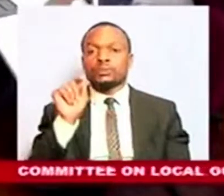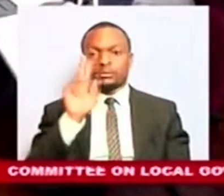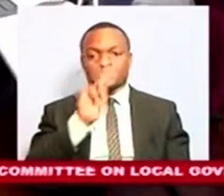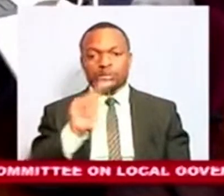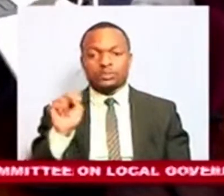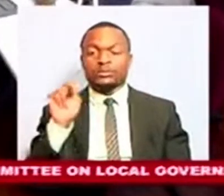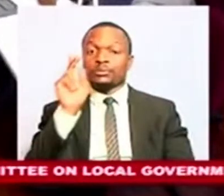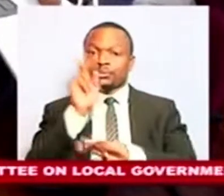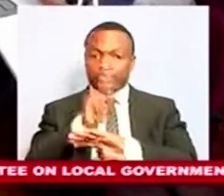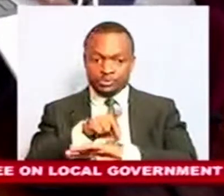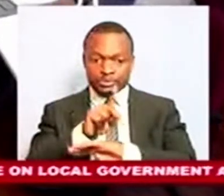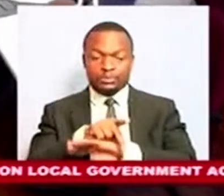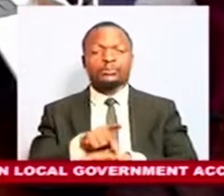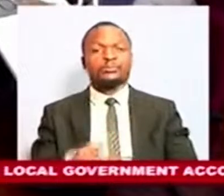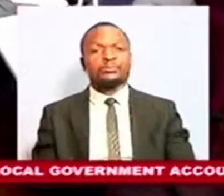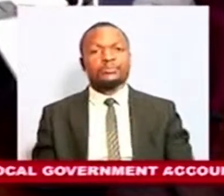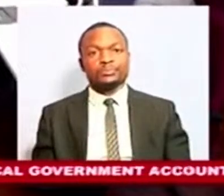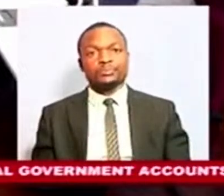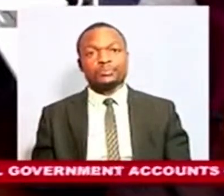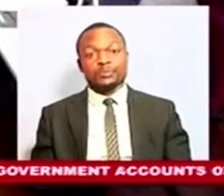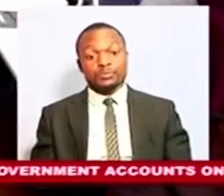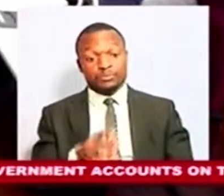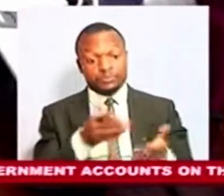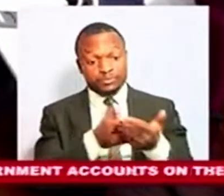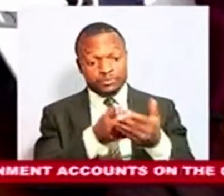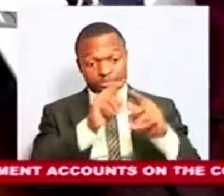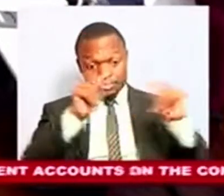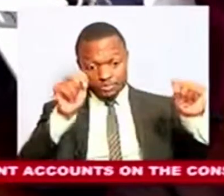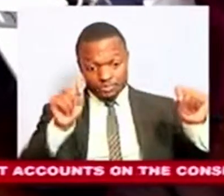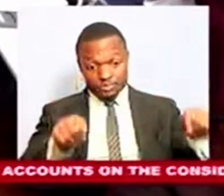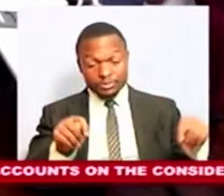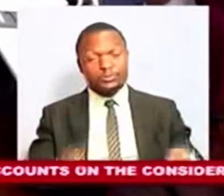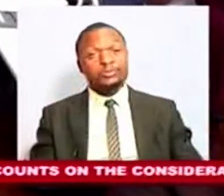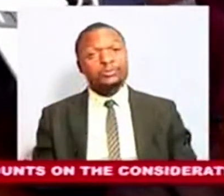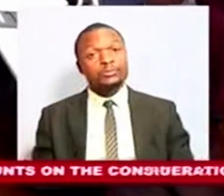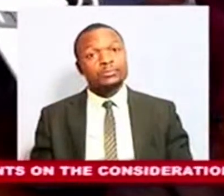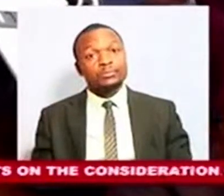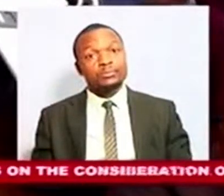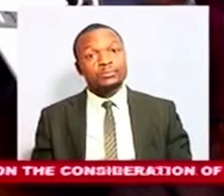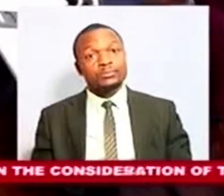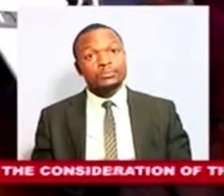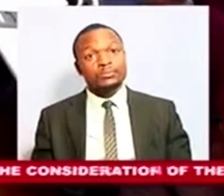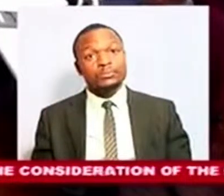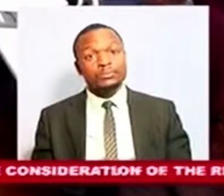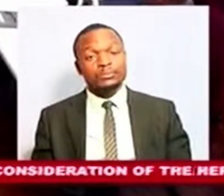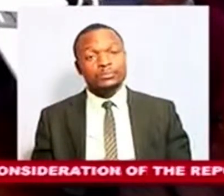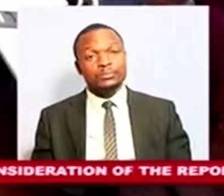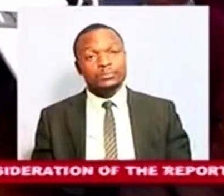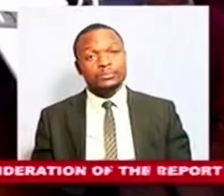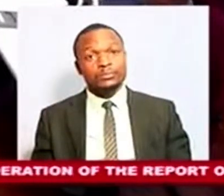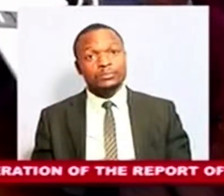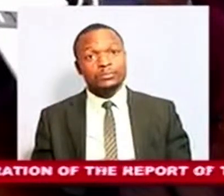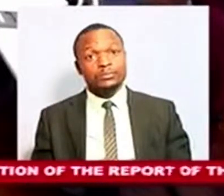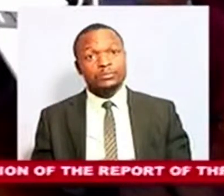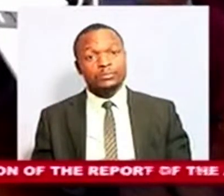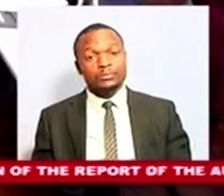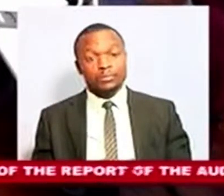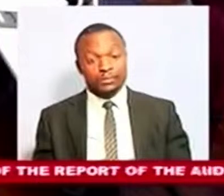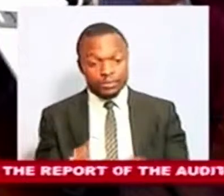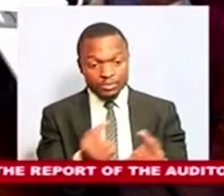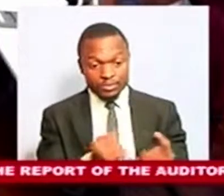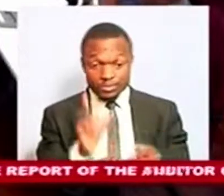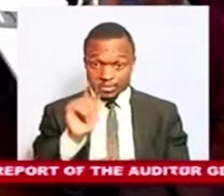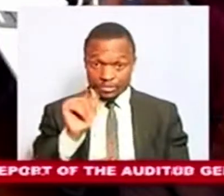2022 projects from the title of your ledger, and then even the status of 2022